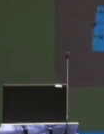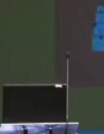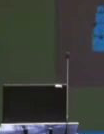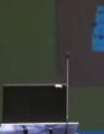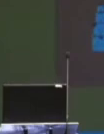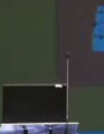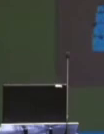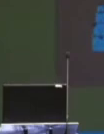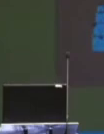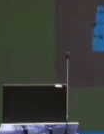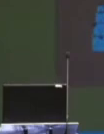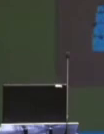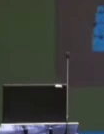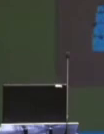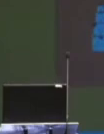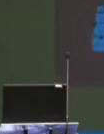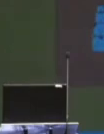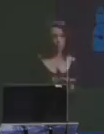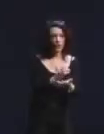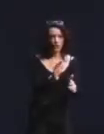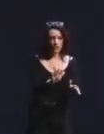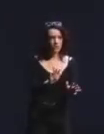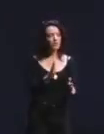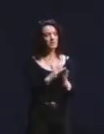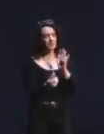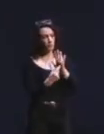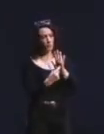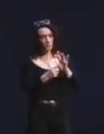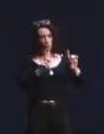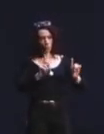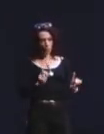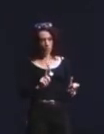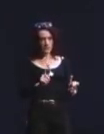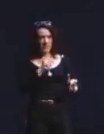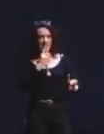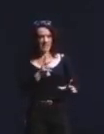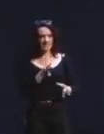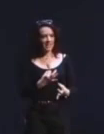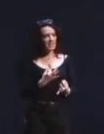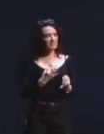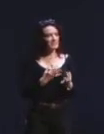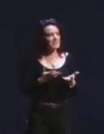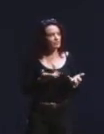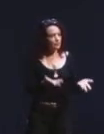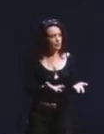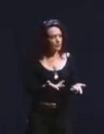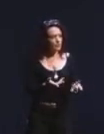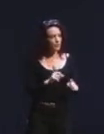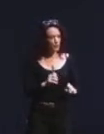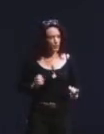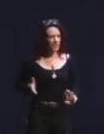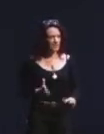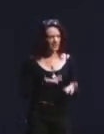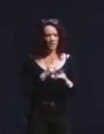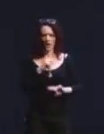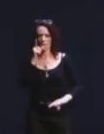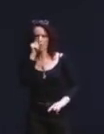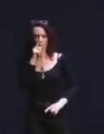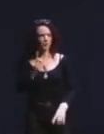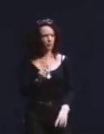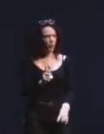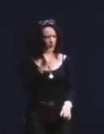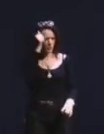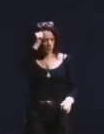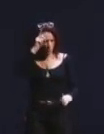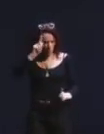audiences. And there's no right or wrong answer here, but I think what's really important is that we have intentionality in what we're delivering and what purpose that's for.